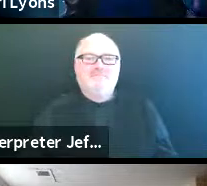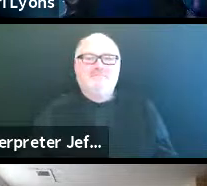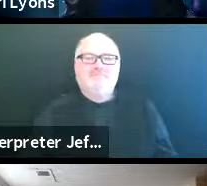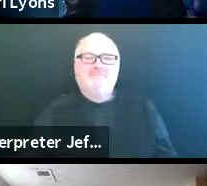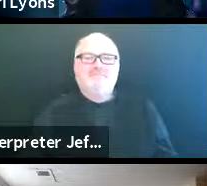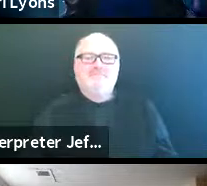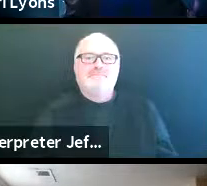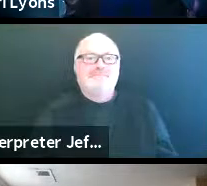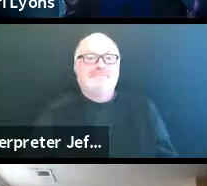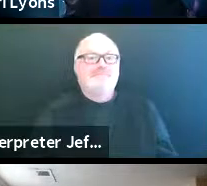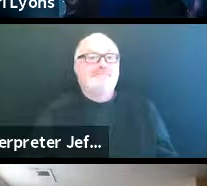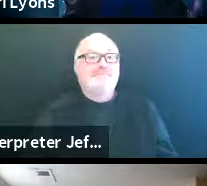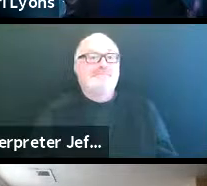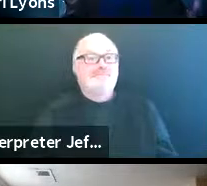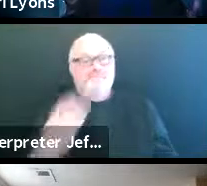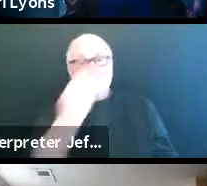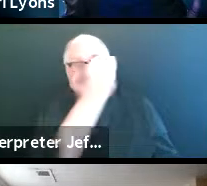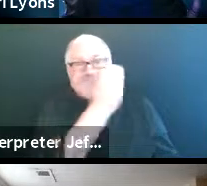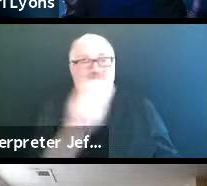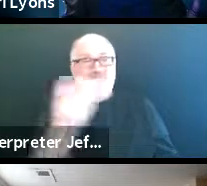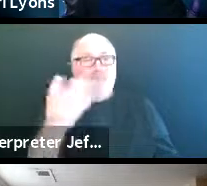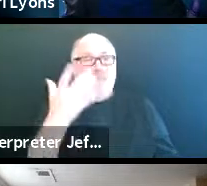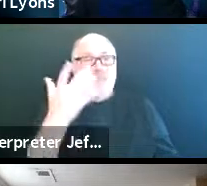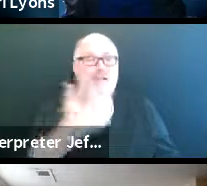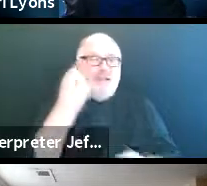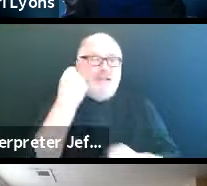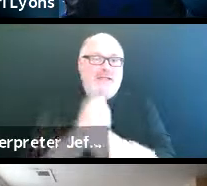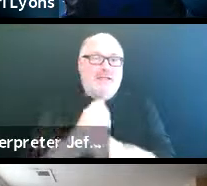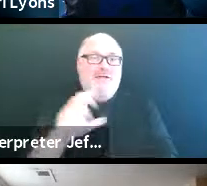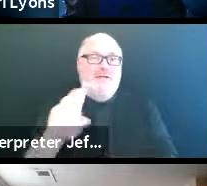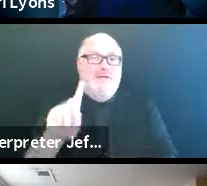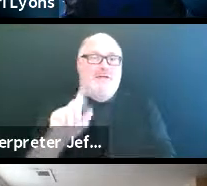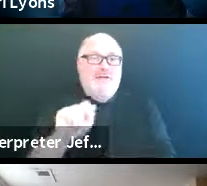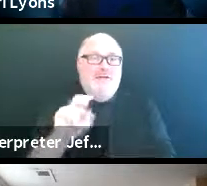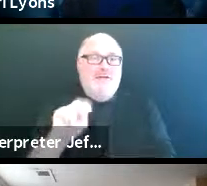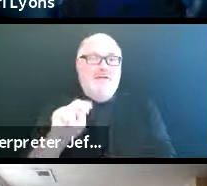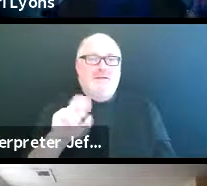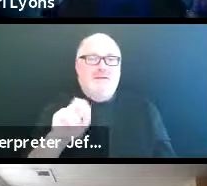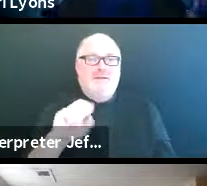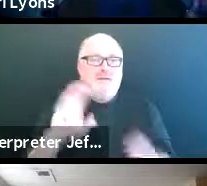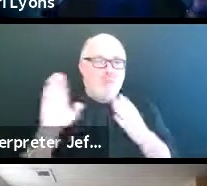Just to let the crowd know that for several years, Dannon organized